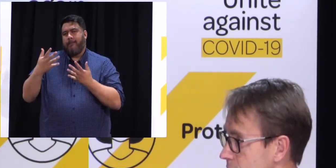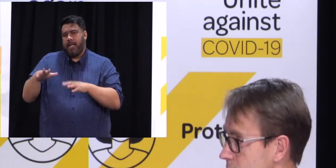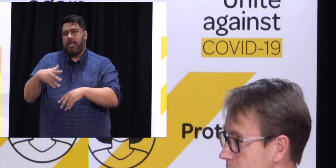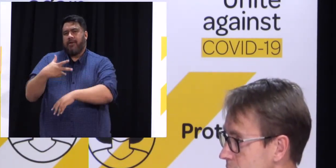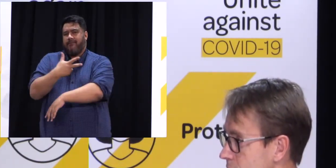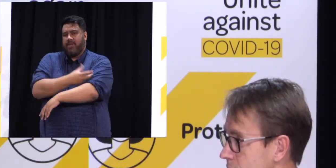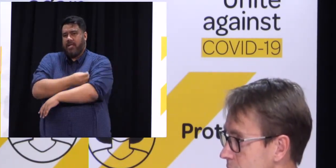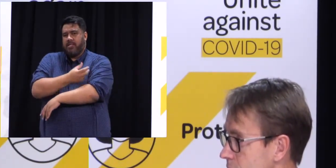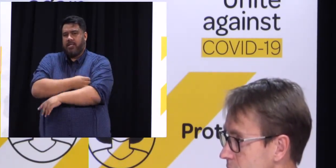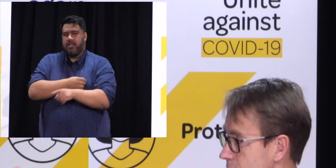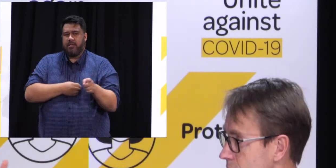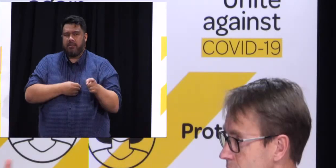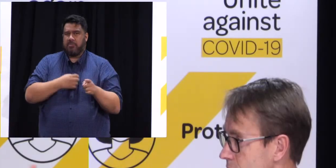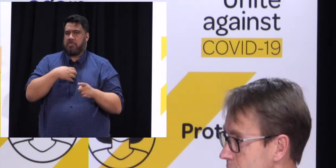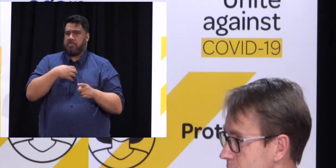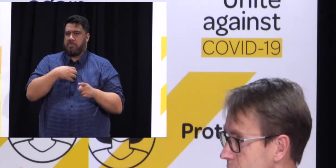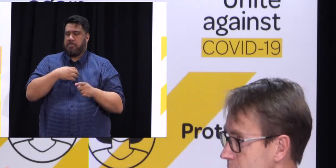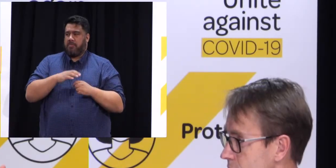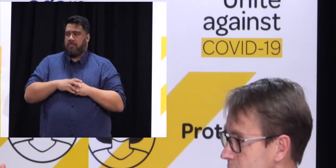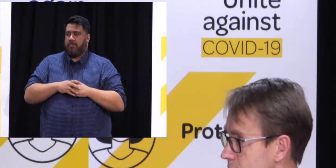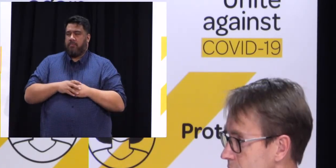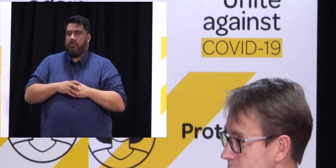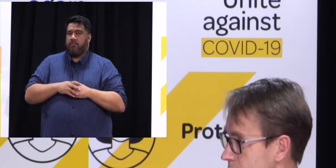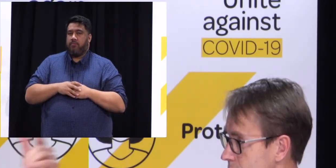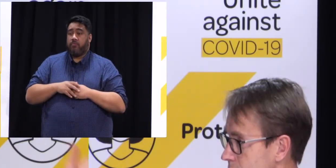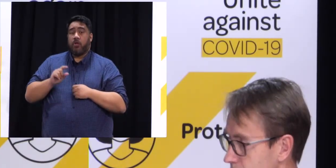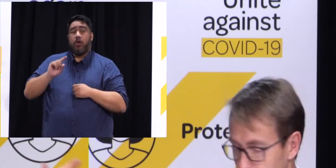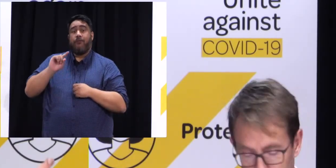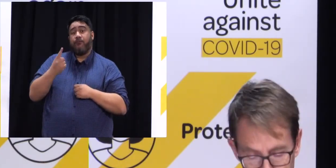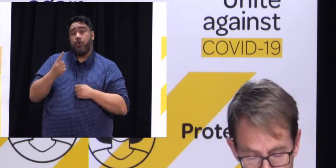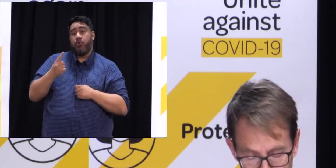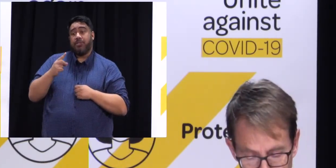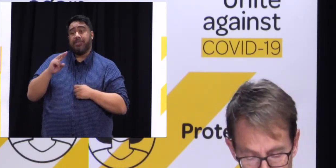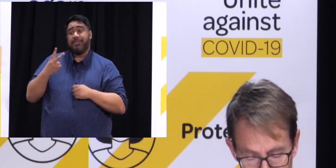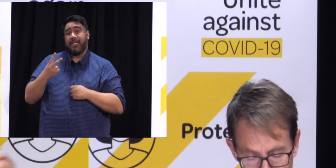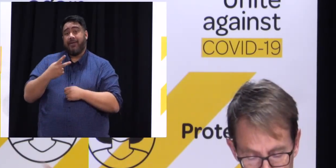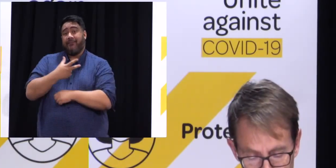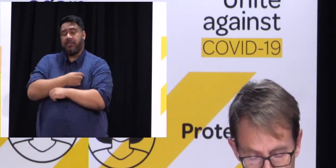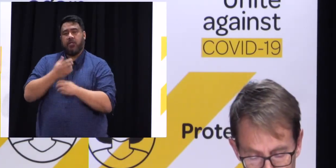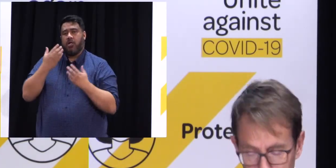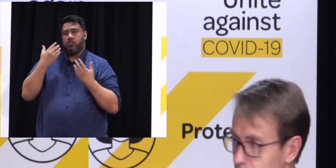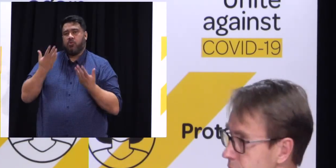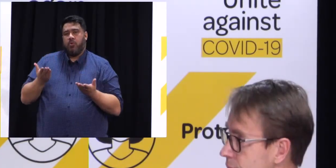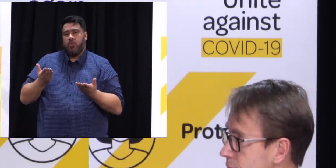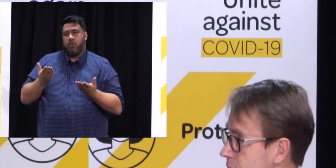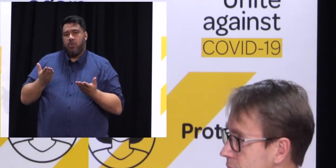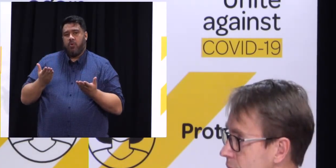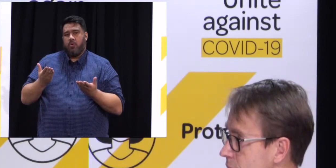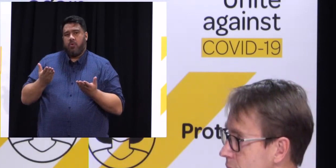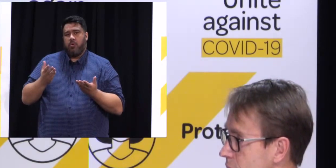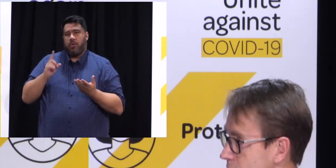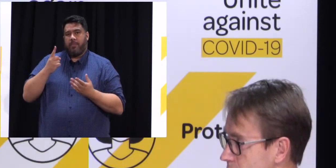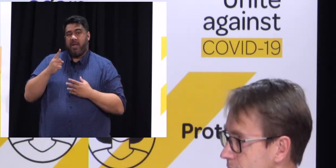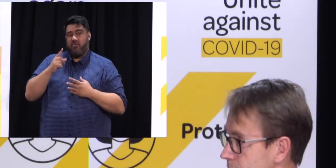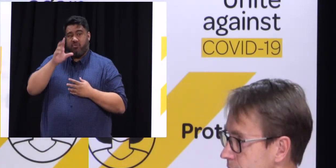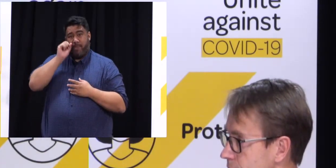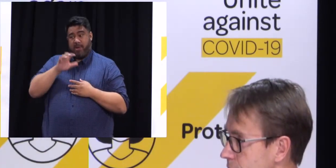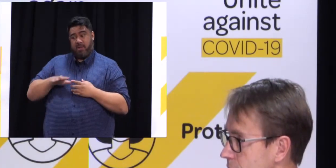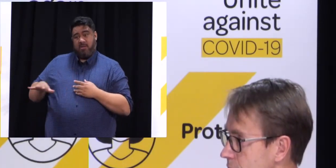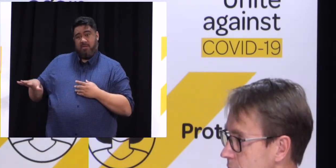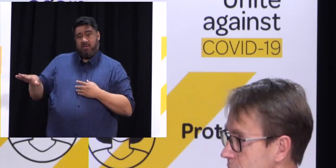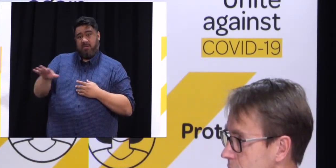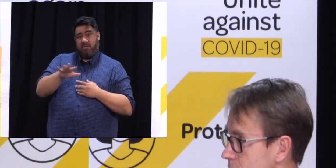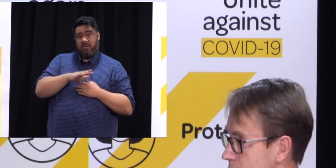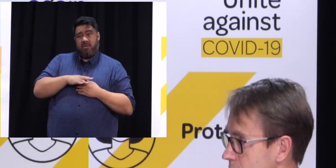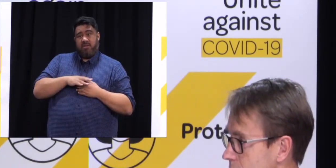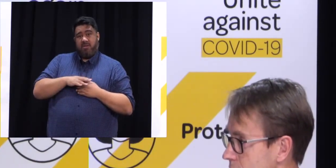Keeping in mind, I don't have whether or not they were first dose or fully, but keeping in mind there's a large number in this particular outbreak